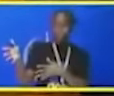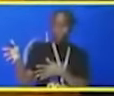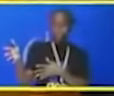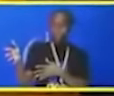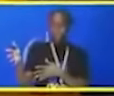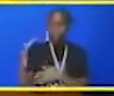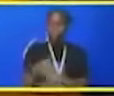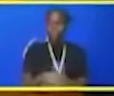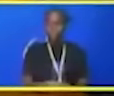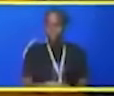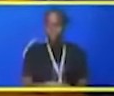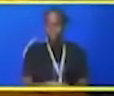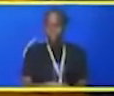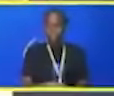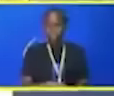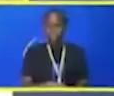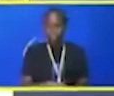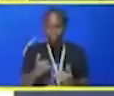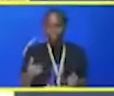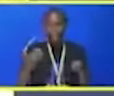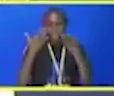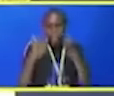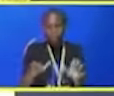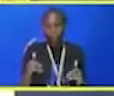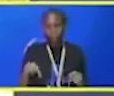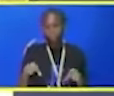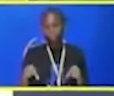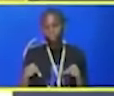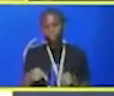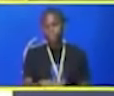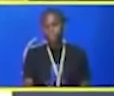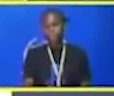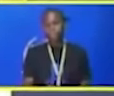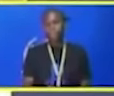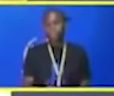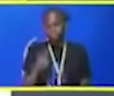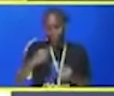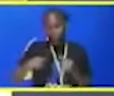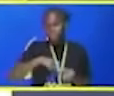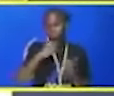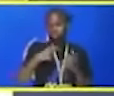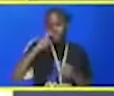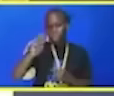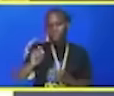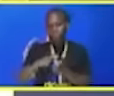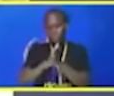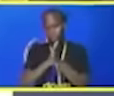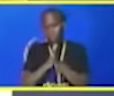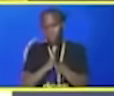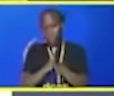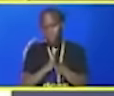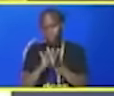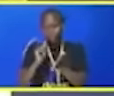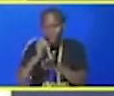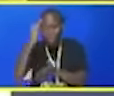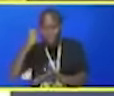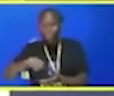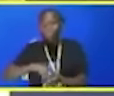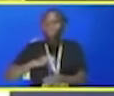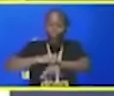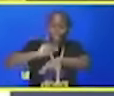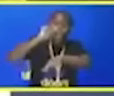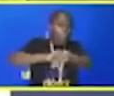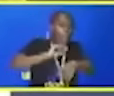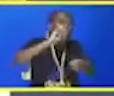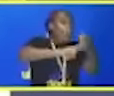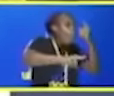Teaser for tomorrow. Let's finish tonight because we have to pray. Are you seeing the reason why you should call everybody around Ghana